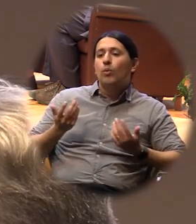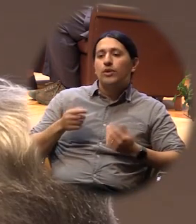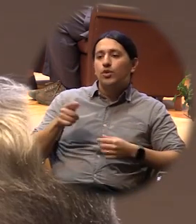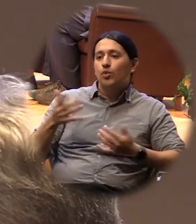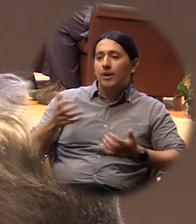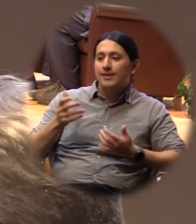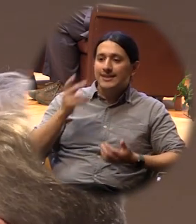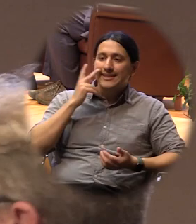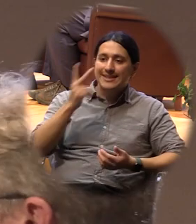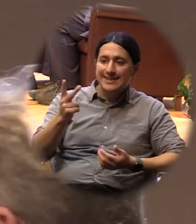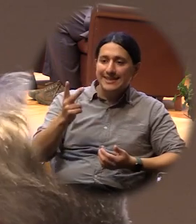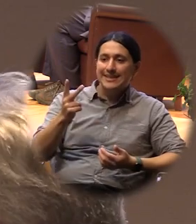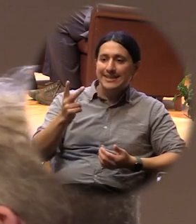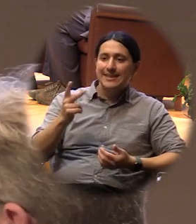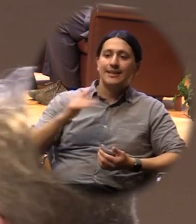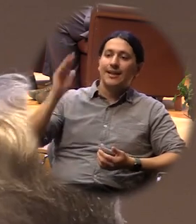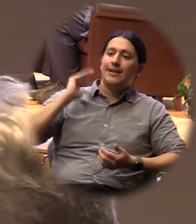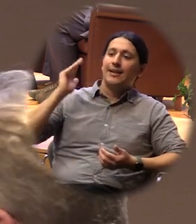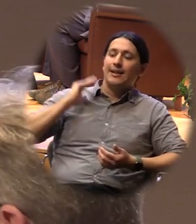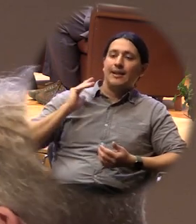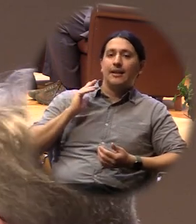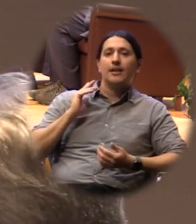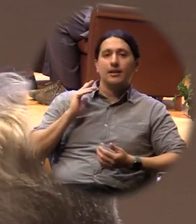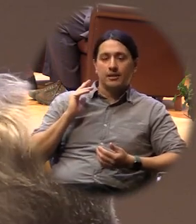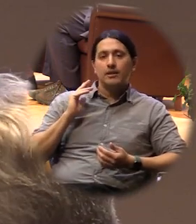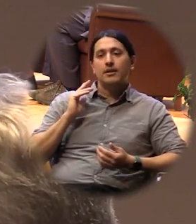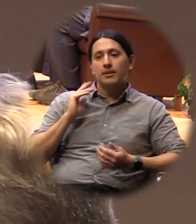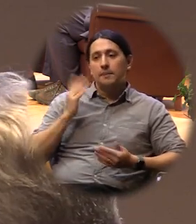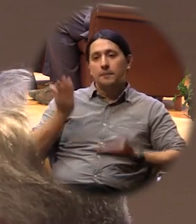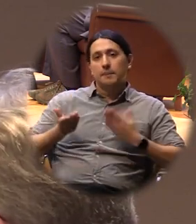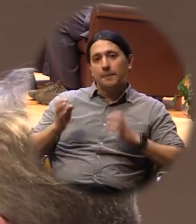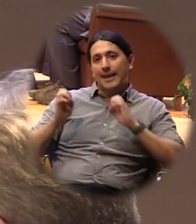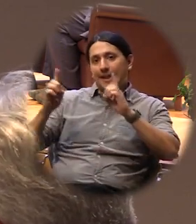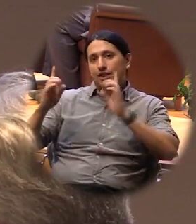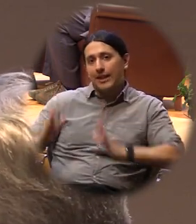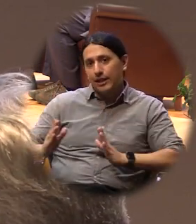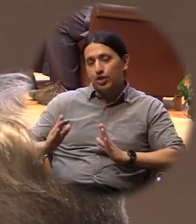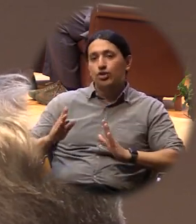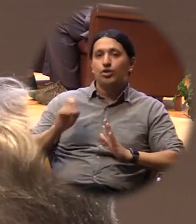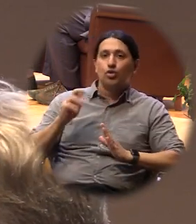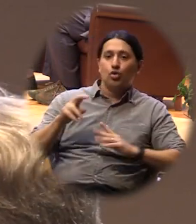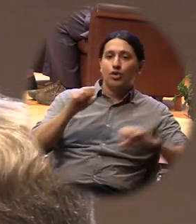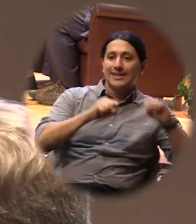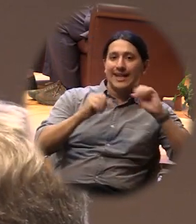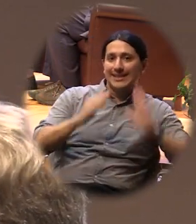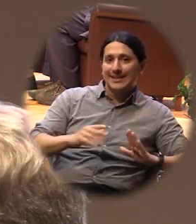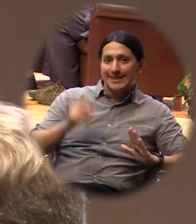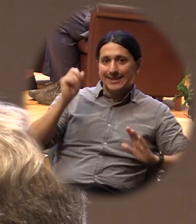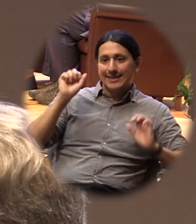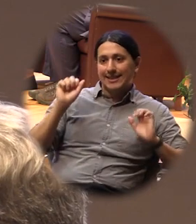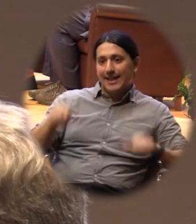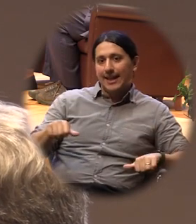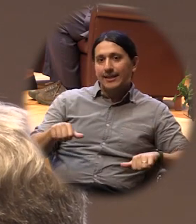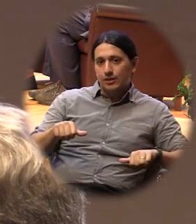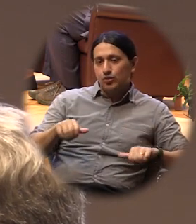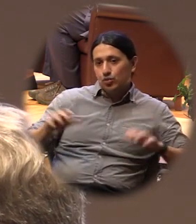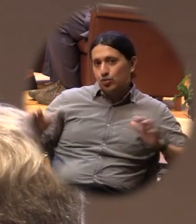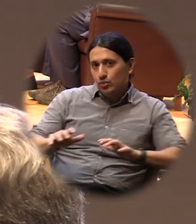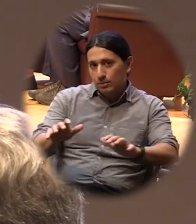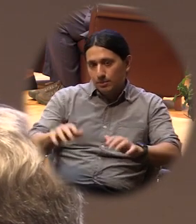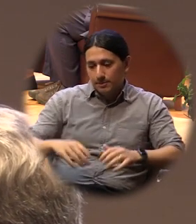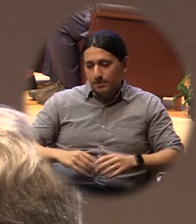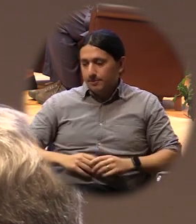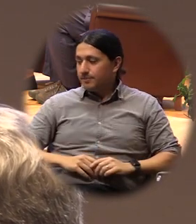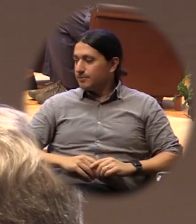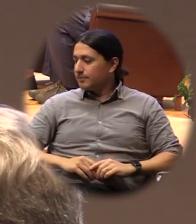back that you know, educators, scientists could be thinking about? I mean, maybe this exists.